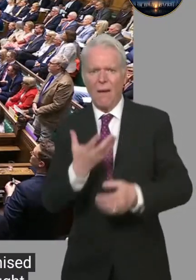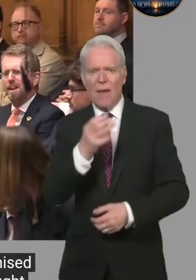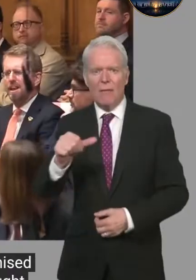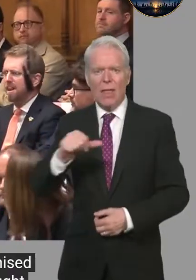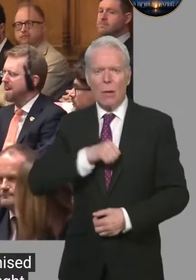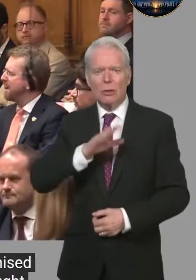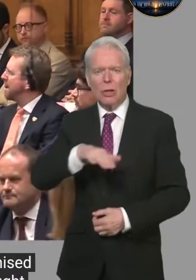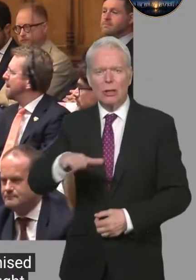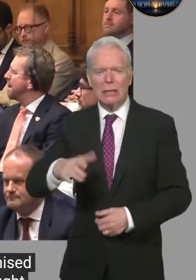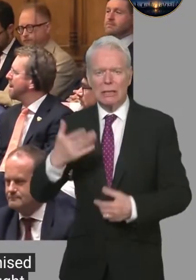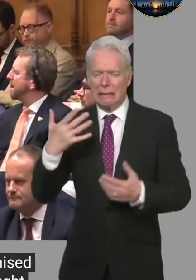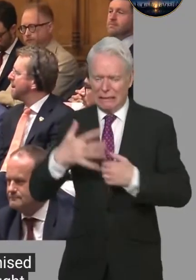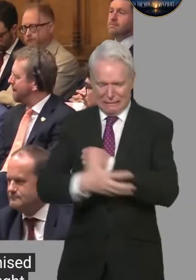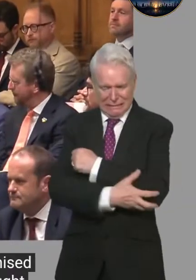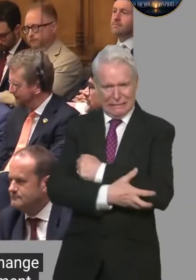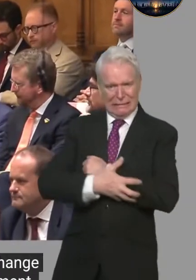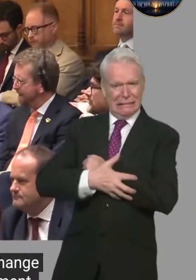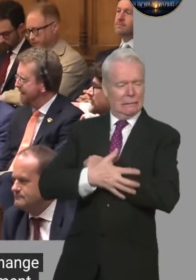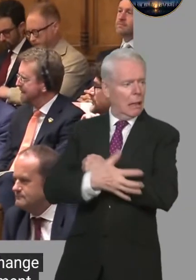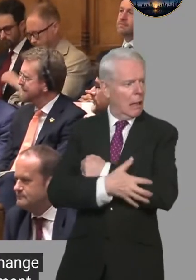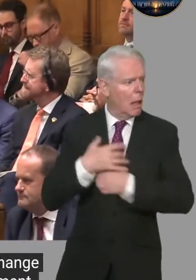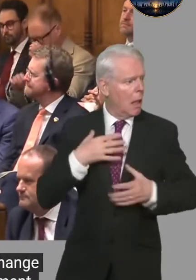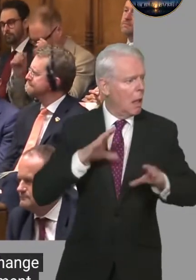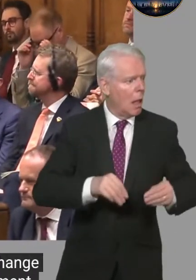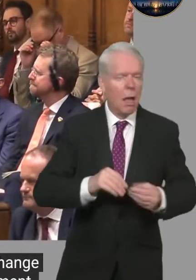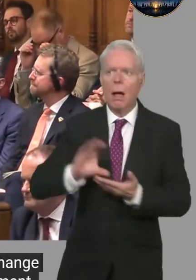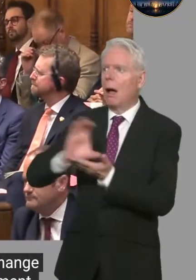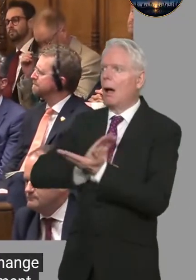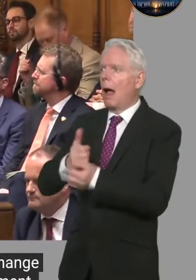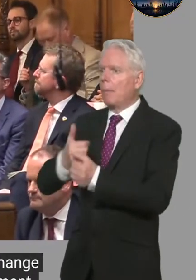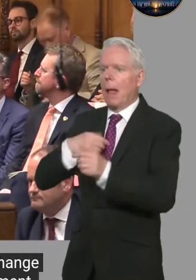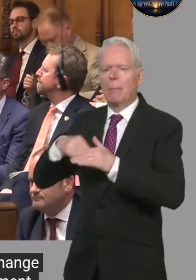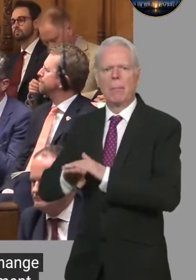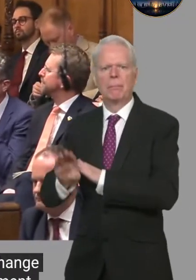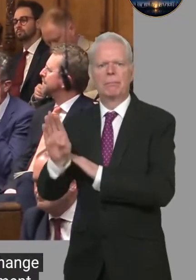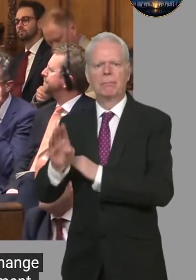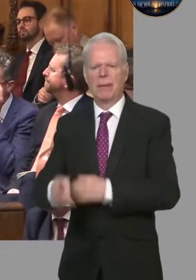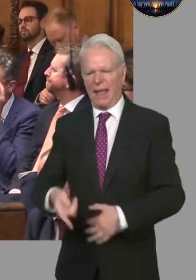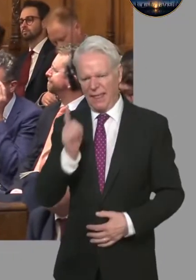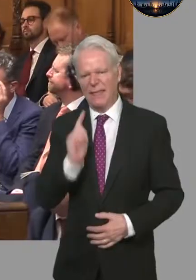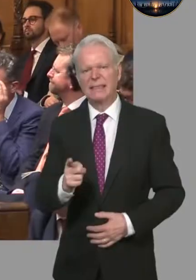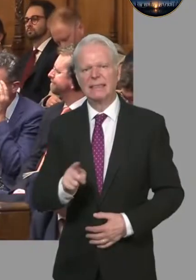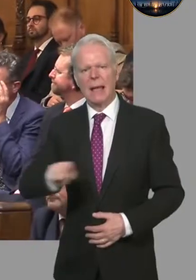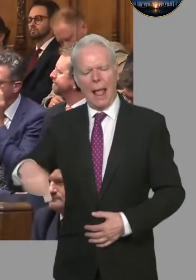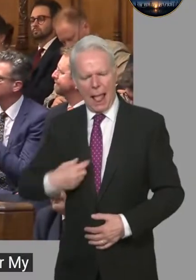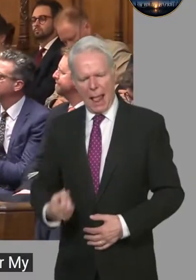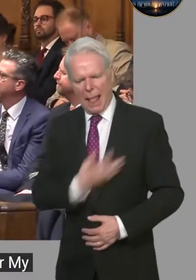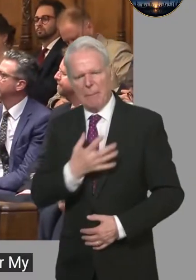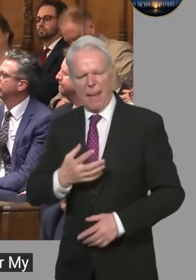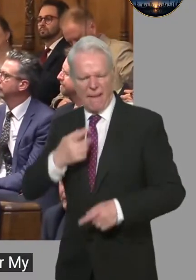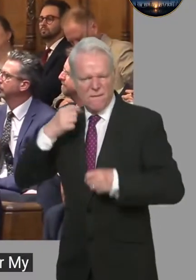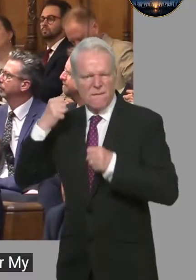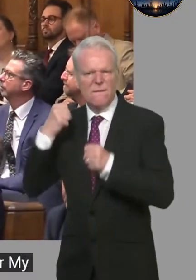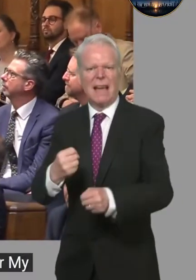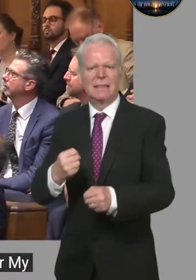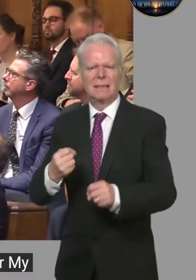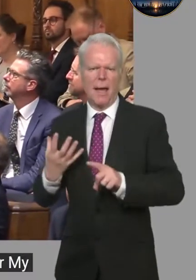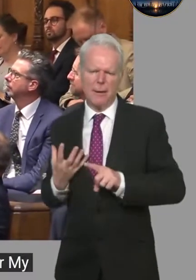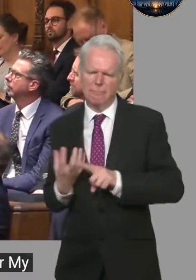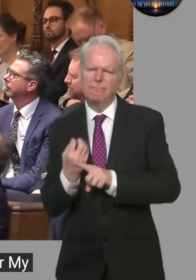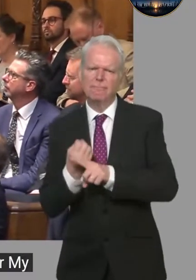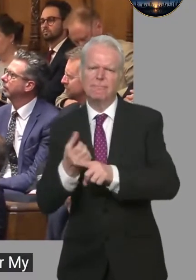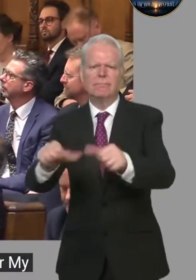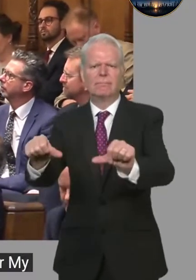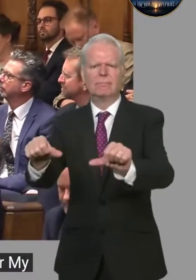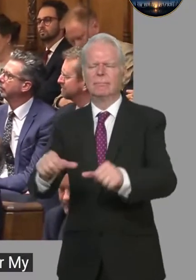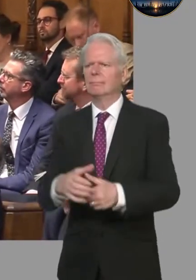Thank you, Mr. Speaker. My Hendon constituency is proud to sit at the heart of the UK's largest Jewish community